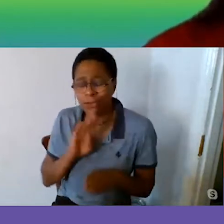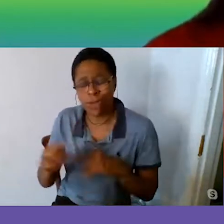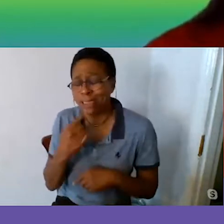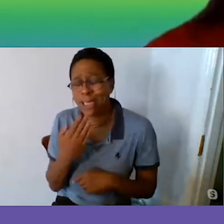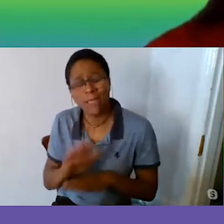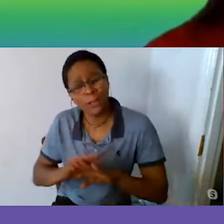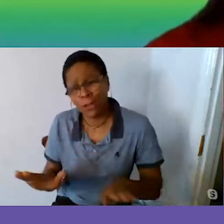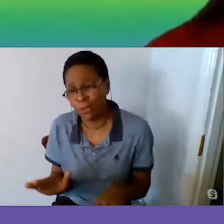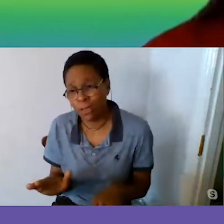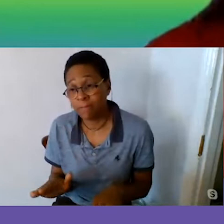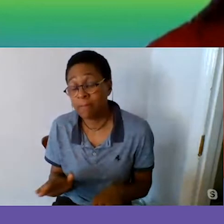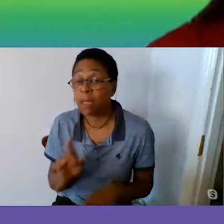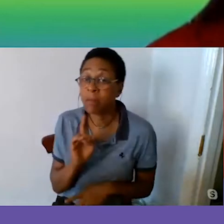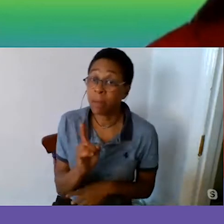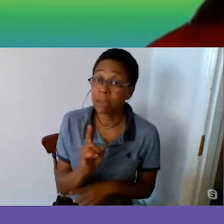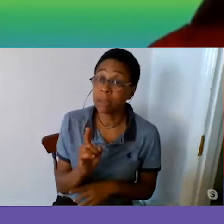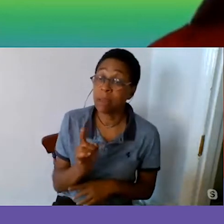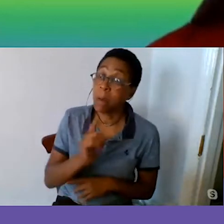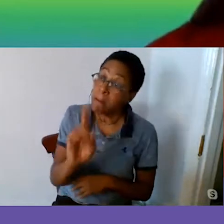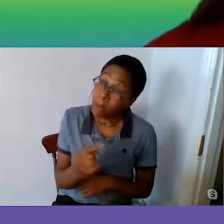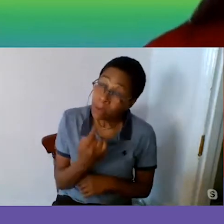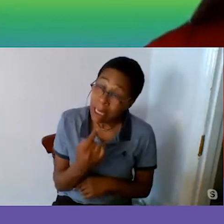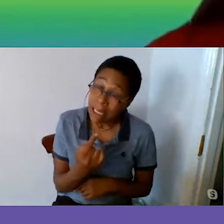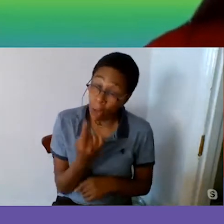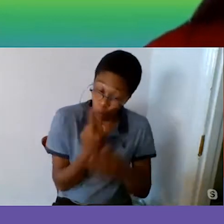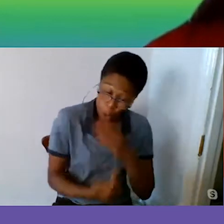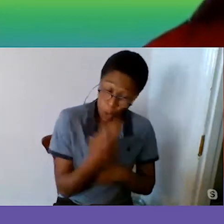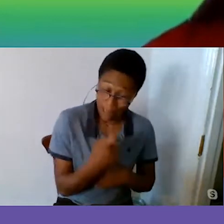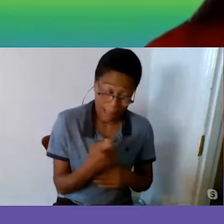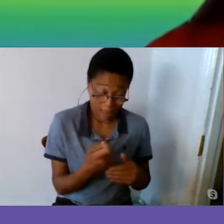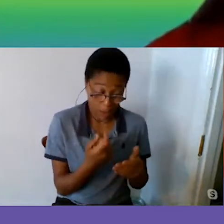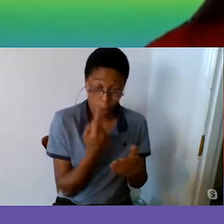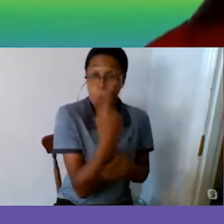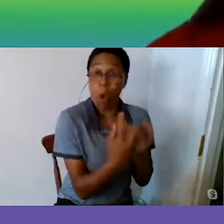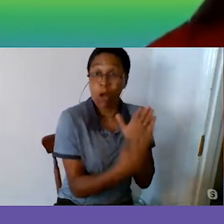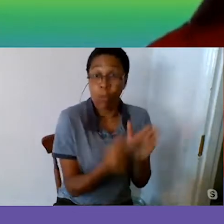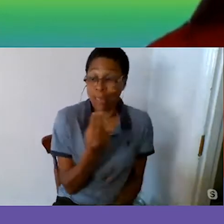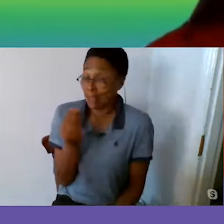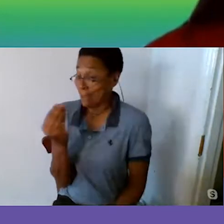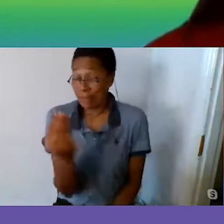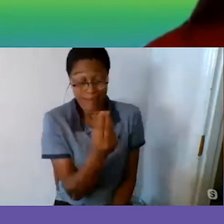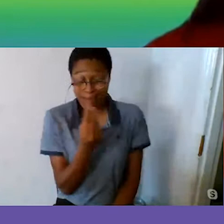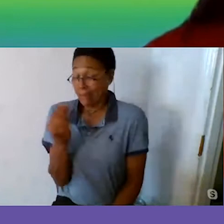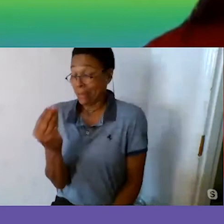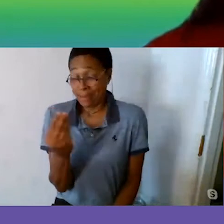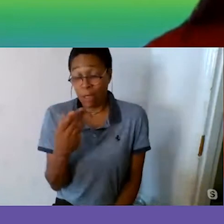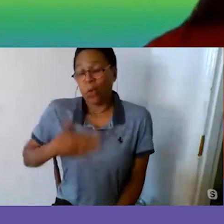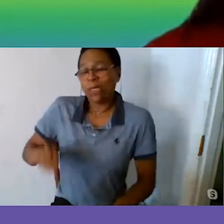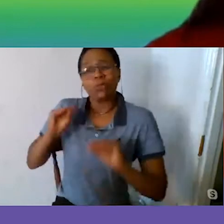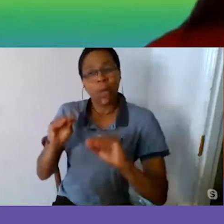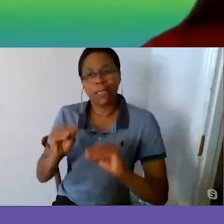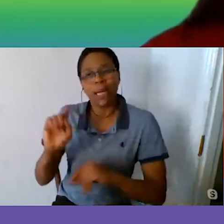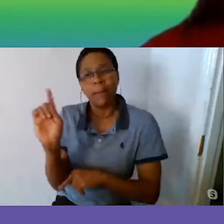the only copy they can get hold of is this copy. So it's about, again, that accessibility. But yeah, we're just making sure we educate about why,